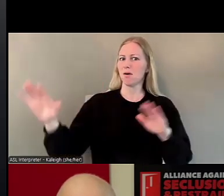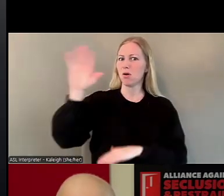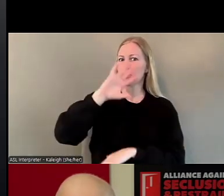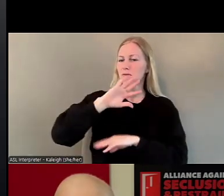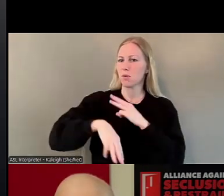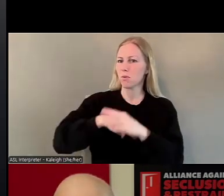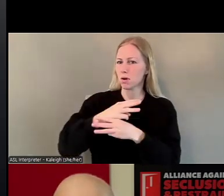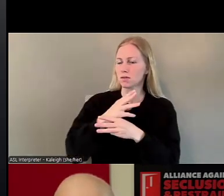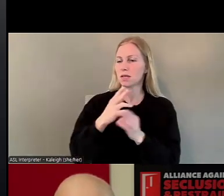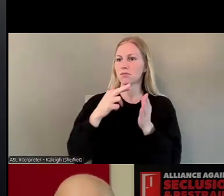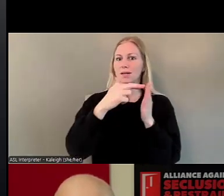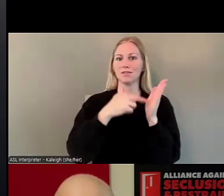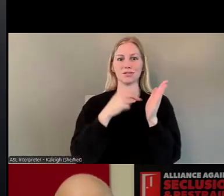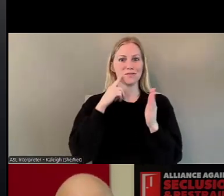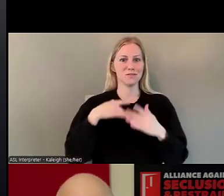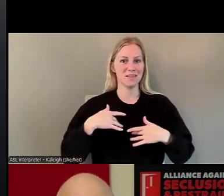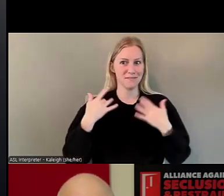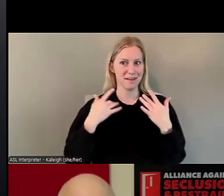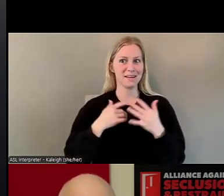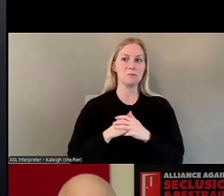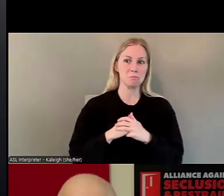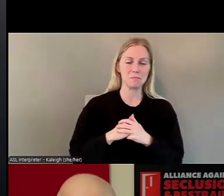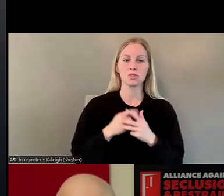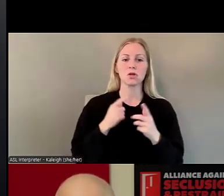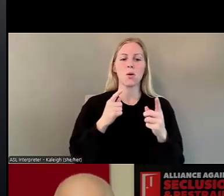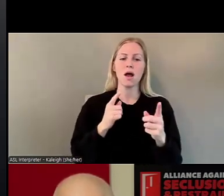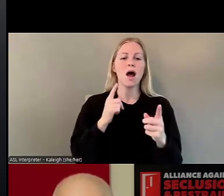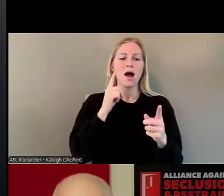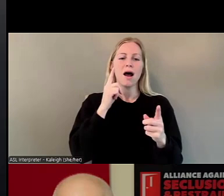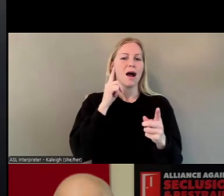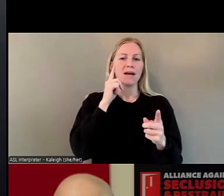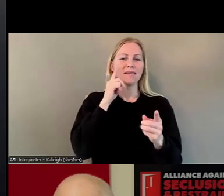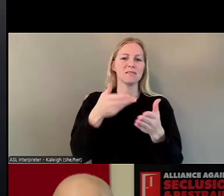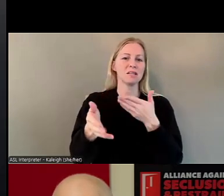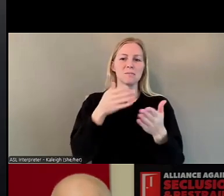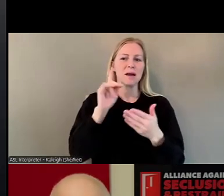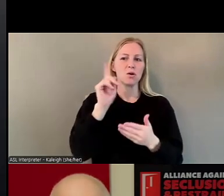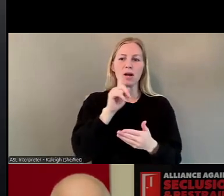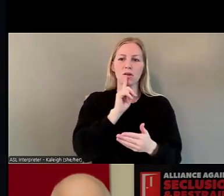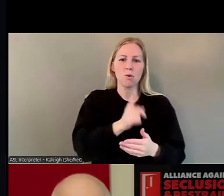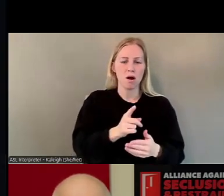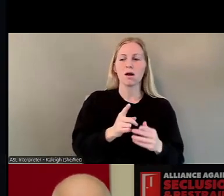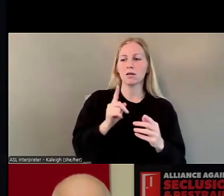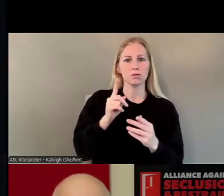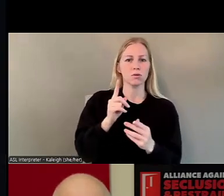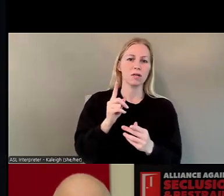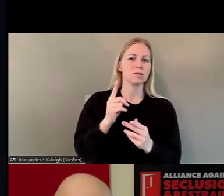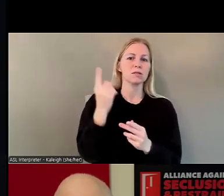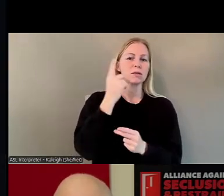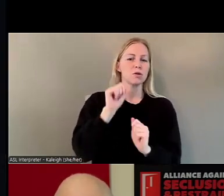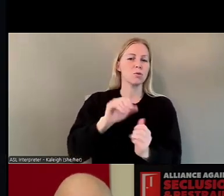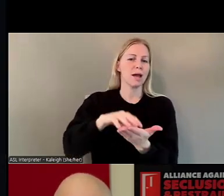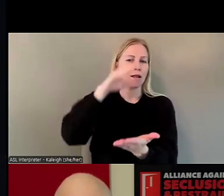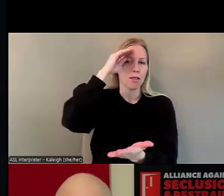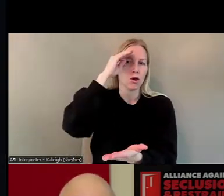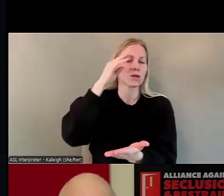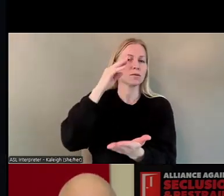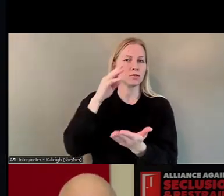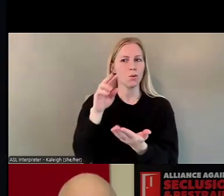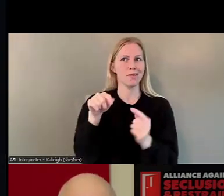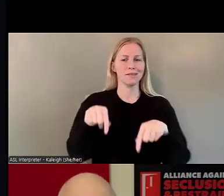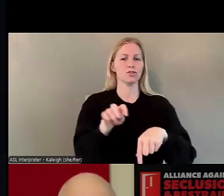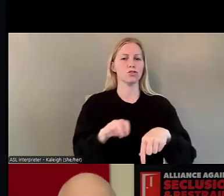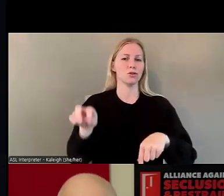some things that will be helpful to you in this journey, and I look forward to it. So let's begin and